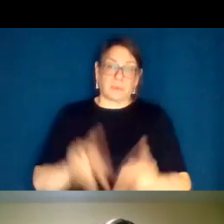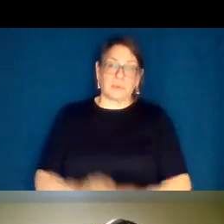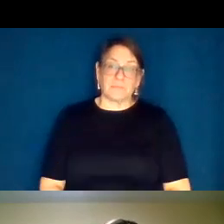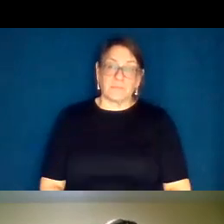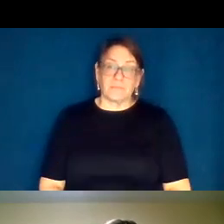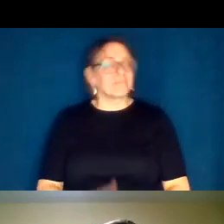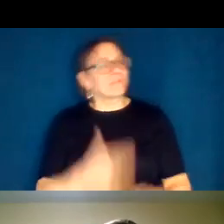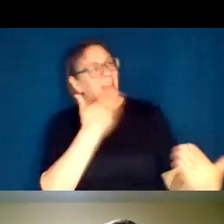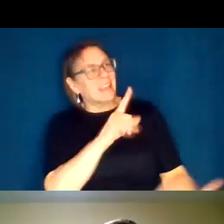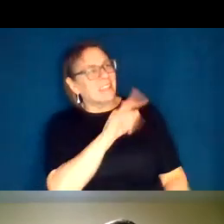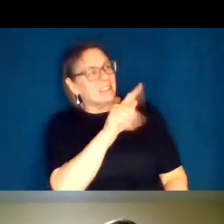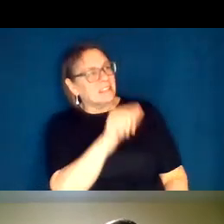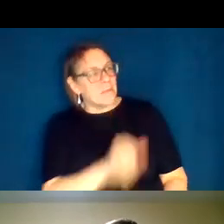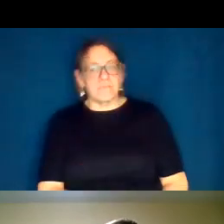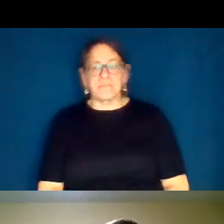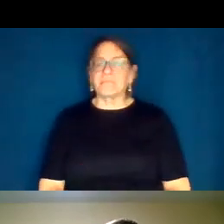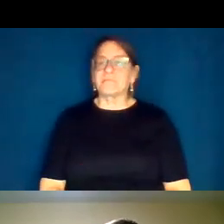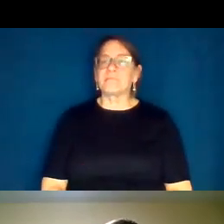Awesome, thanks, Lisa. Of course.